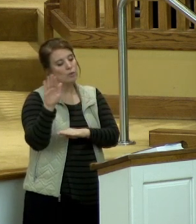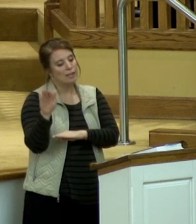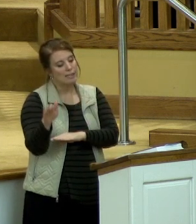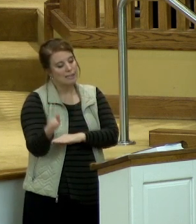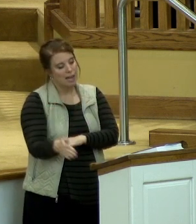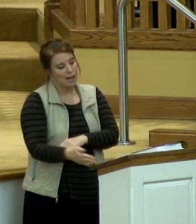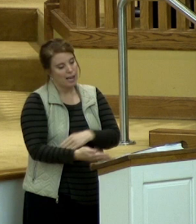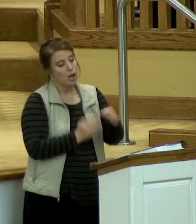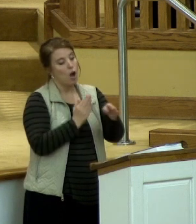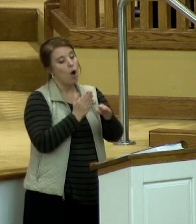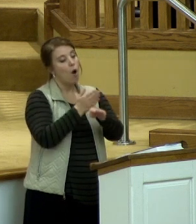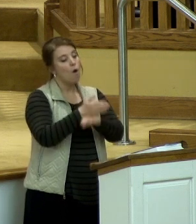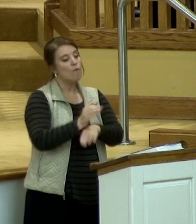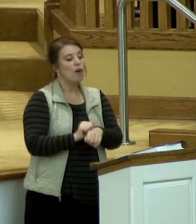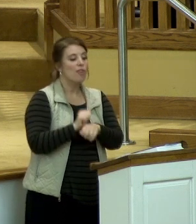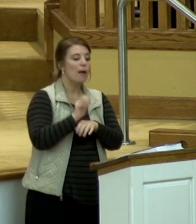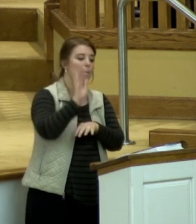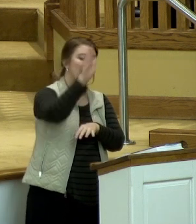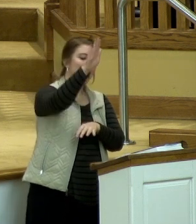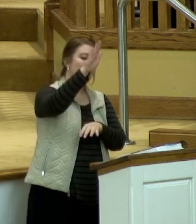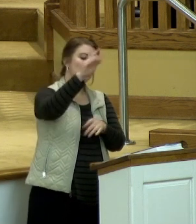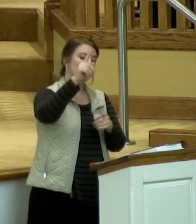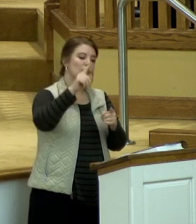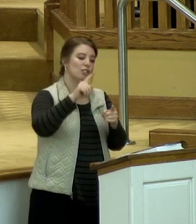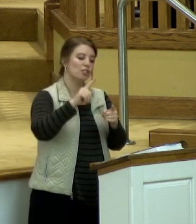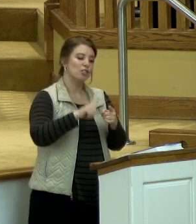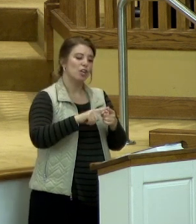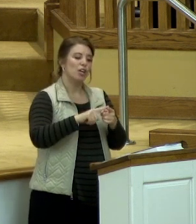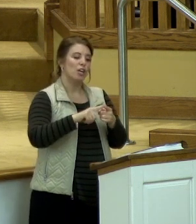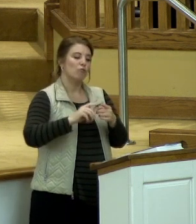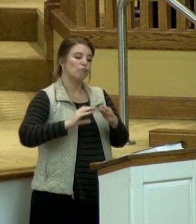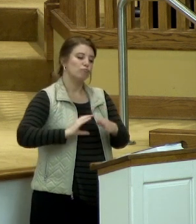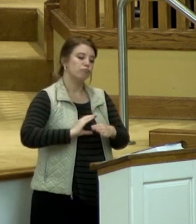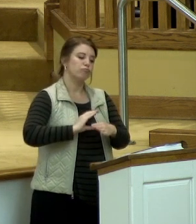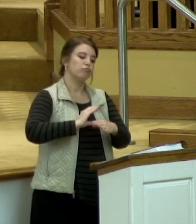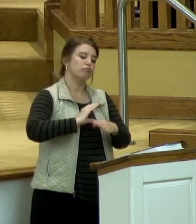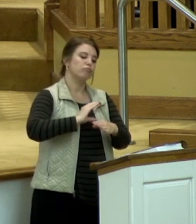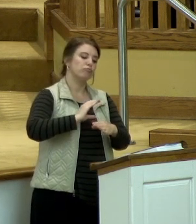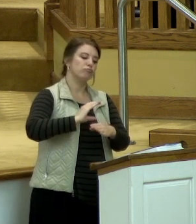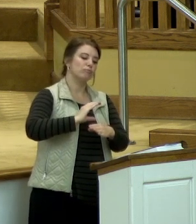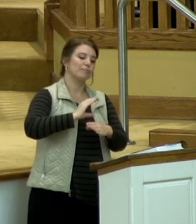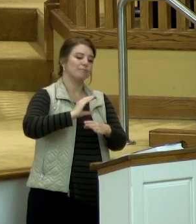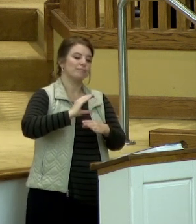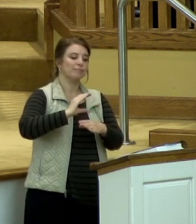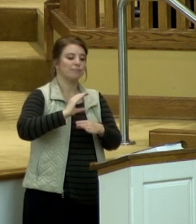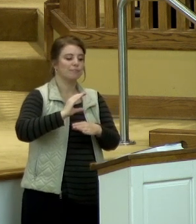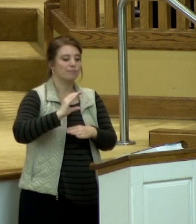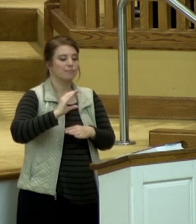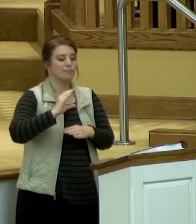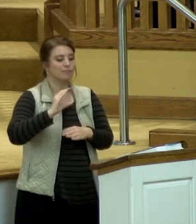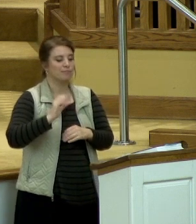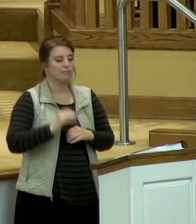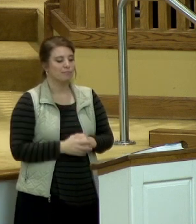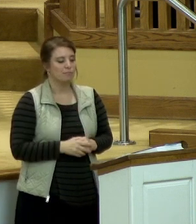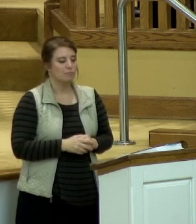through the night, over the mountains till the break of